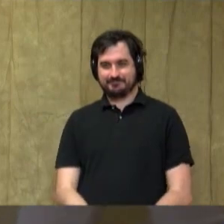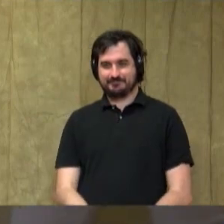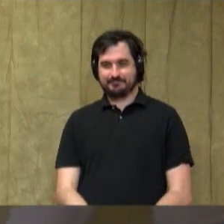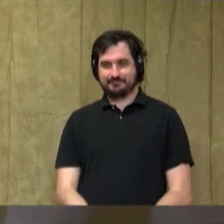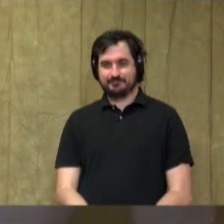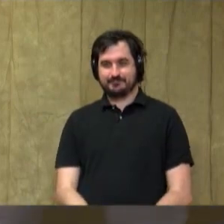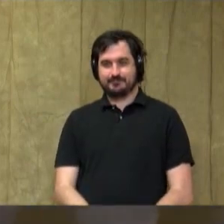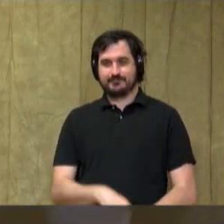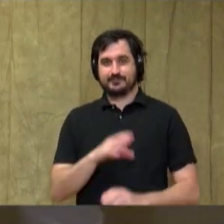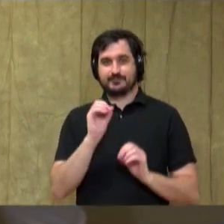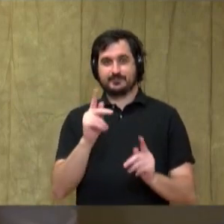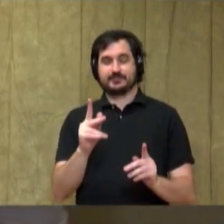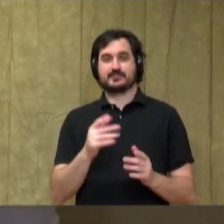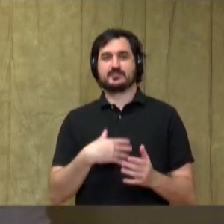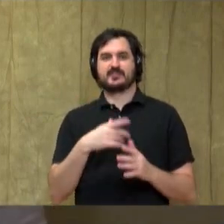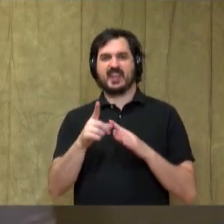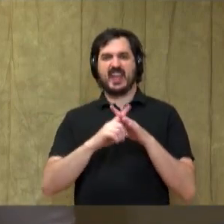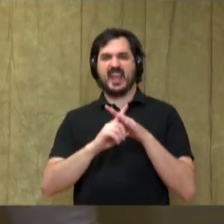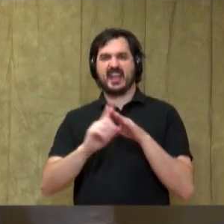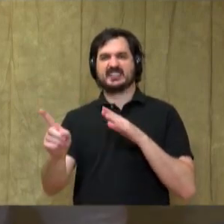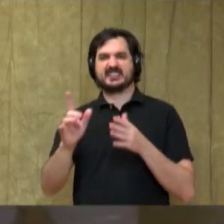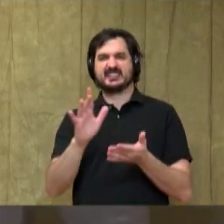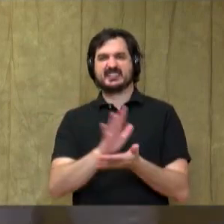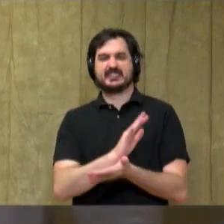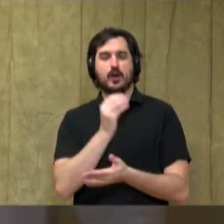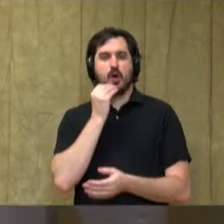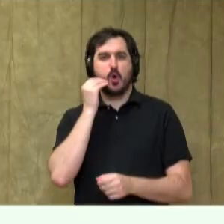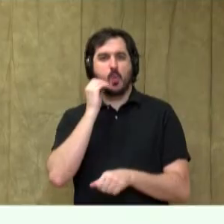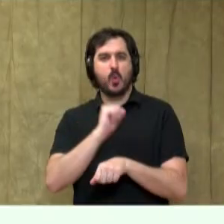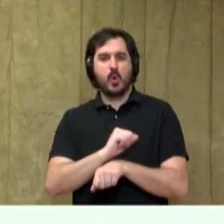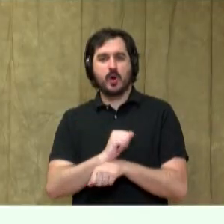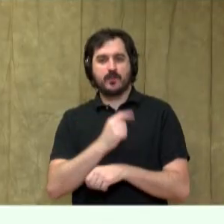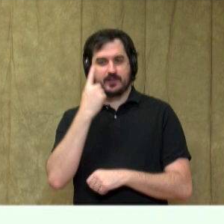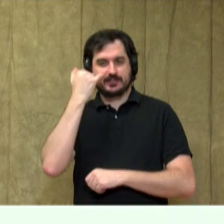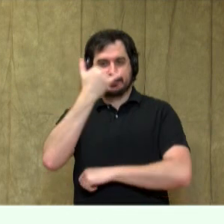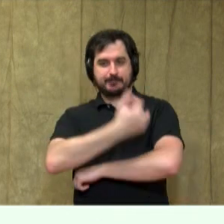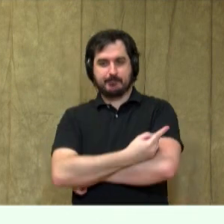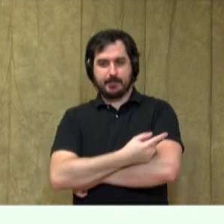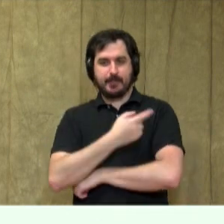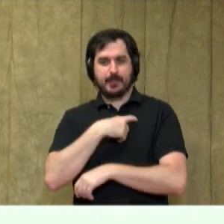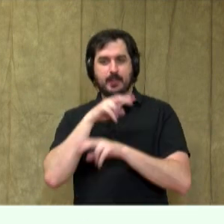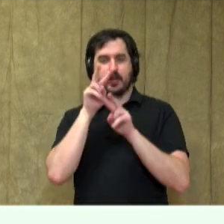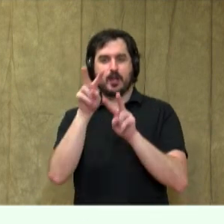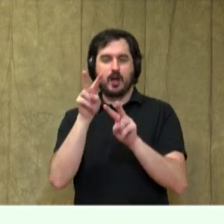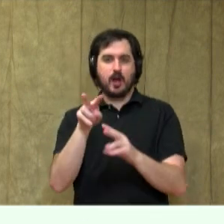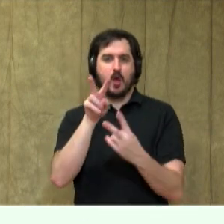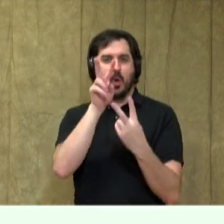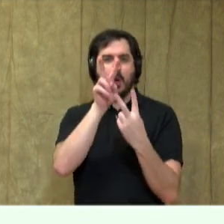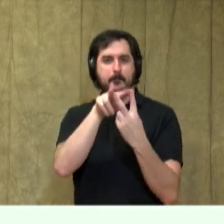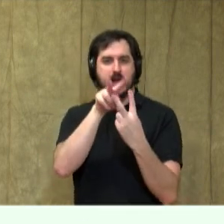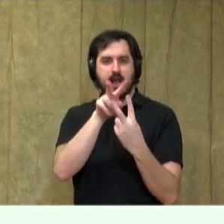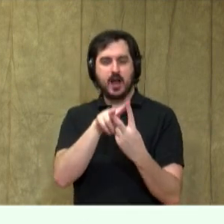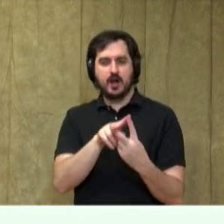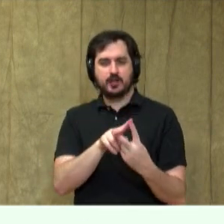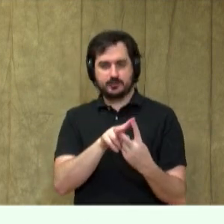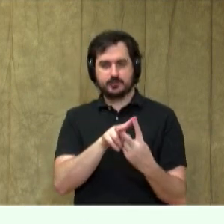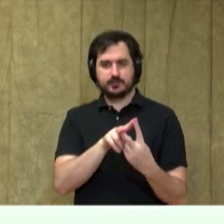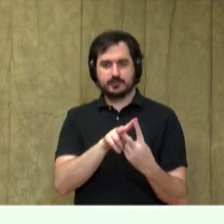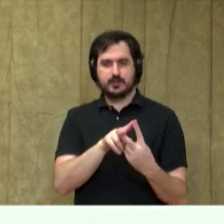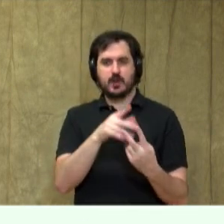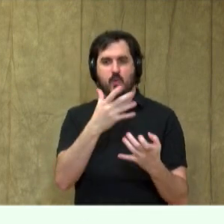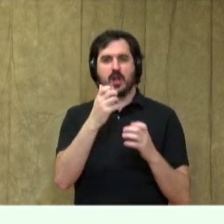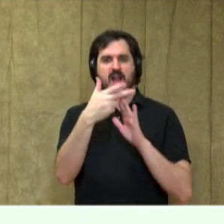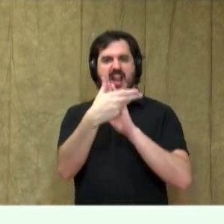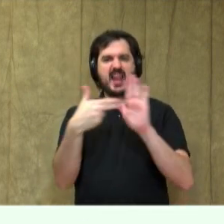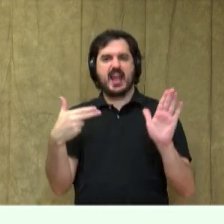All right, your exit ticket for today, I want you to take a look. Look at these ordered pairs. I want you to label X